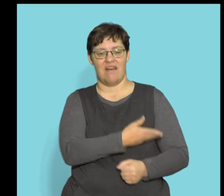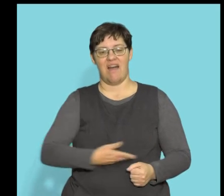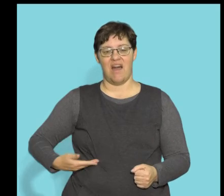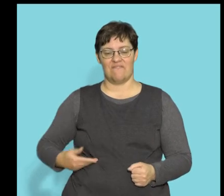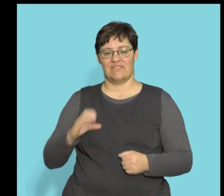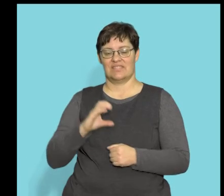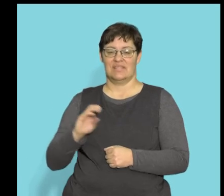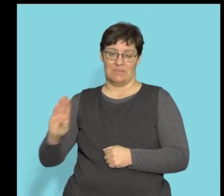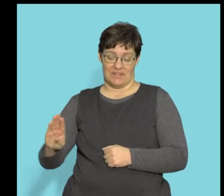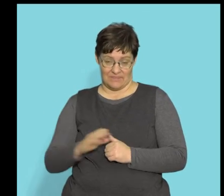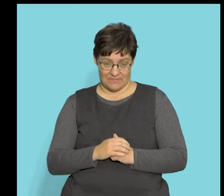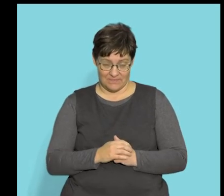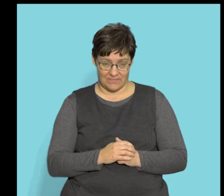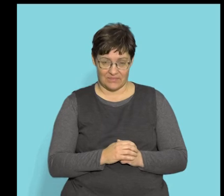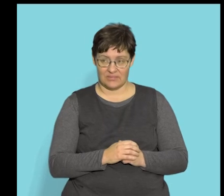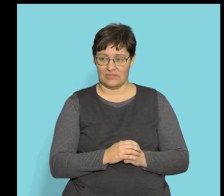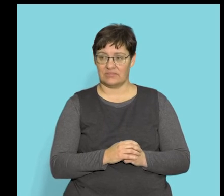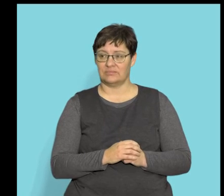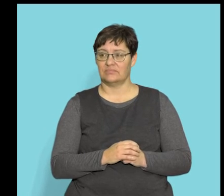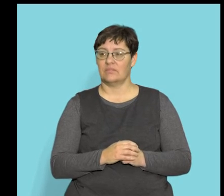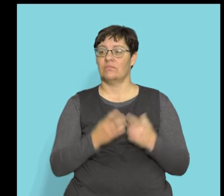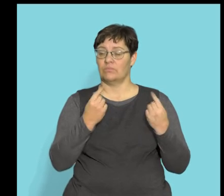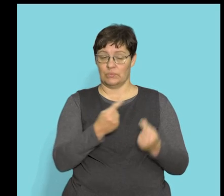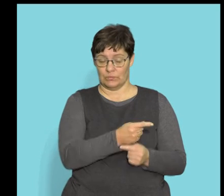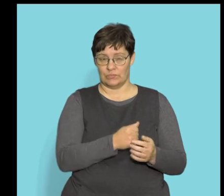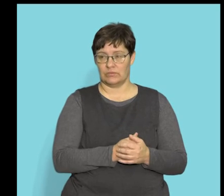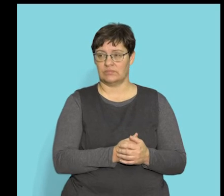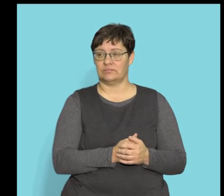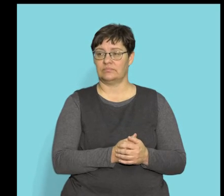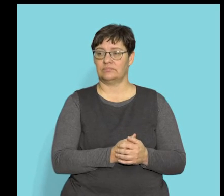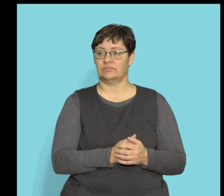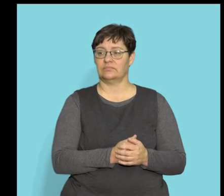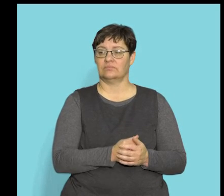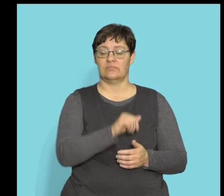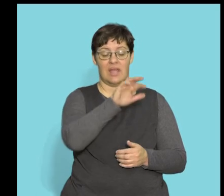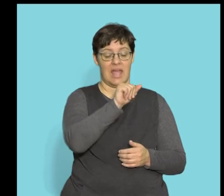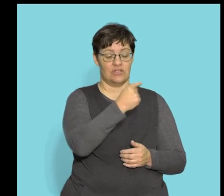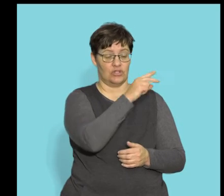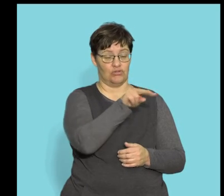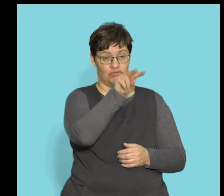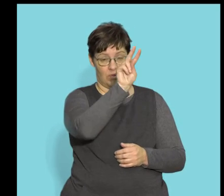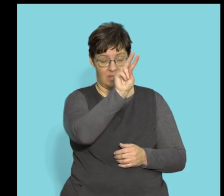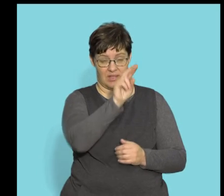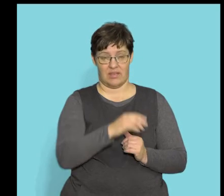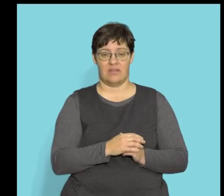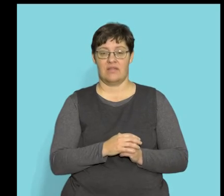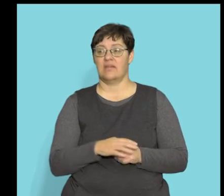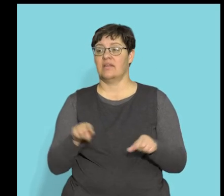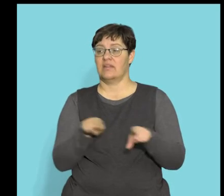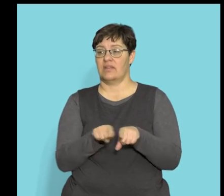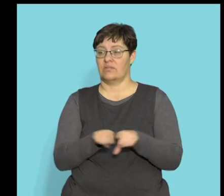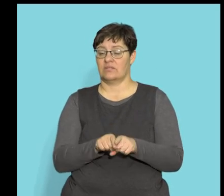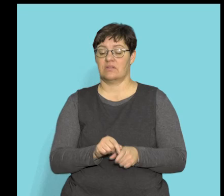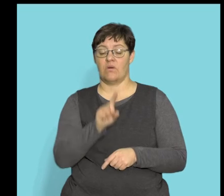will be half of CB. So if I do Pythagoras, I'm going to have that AG squared